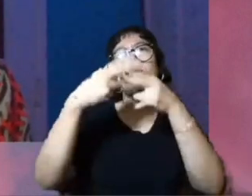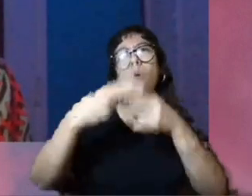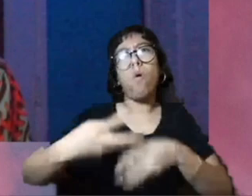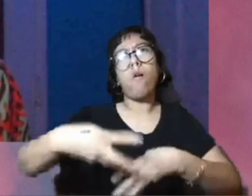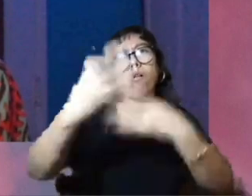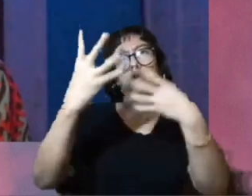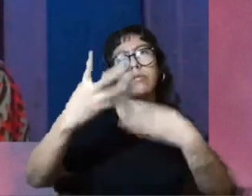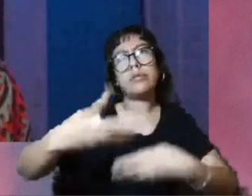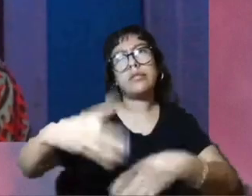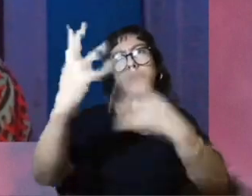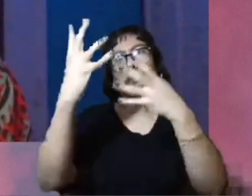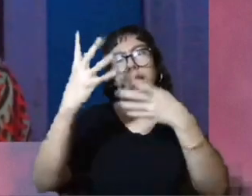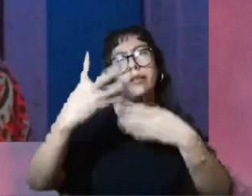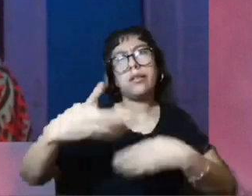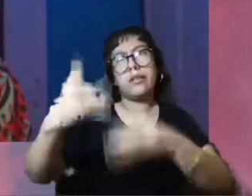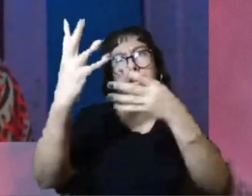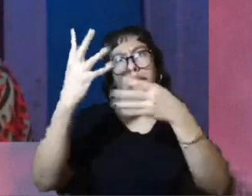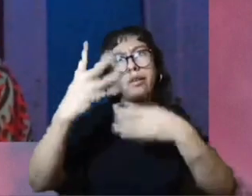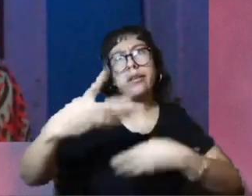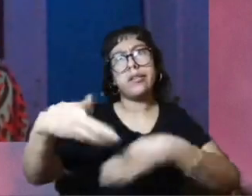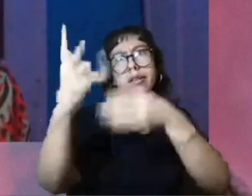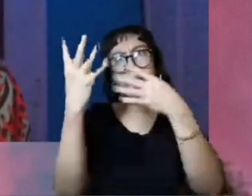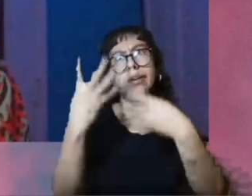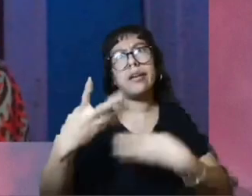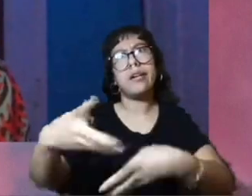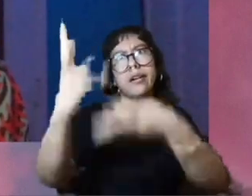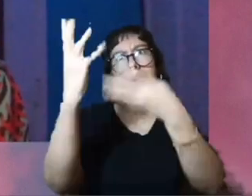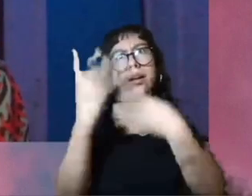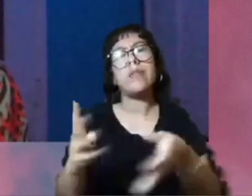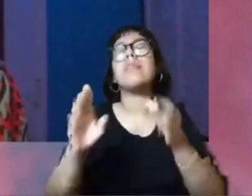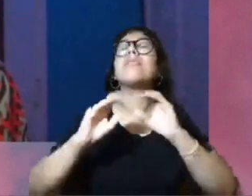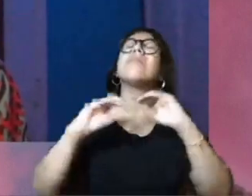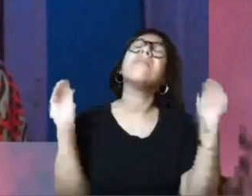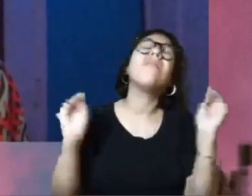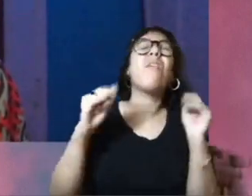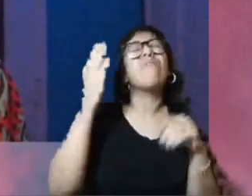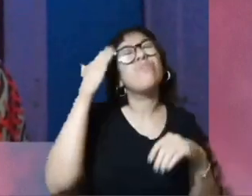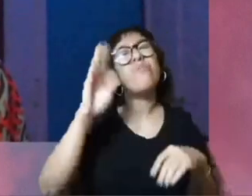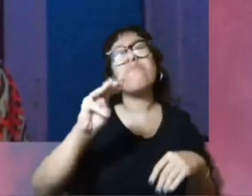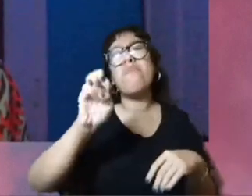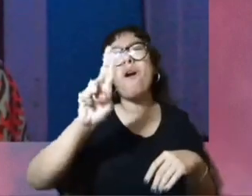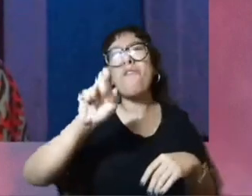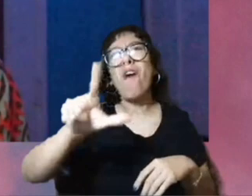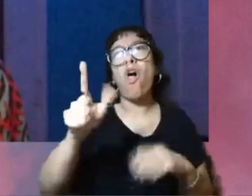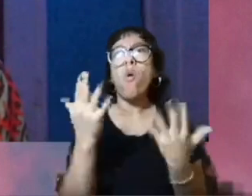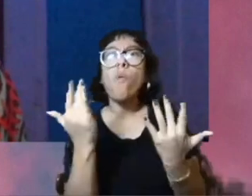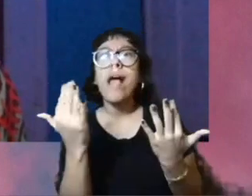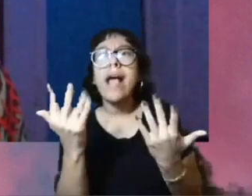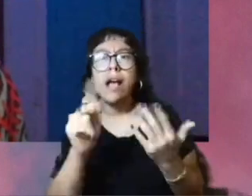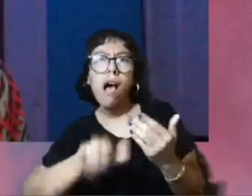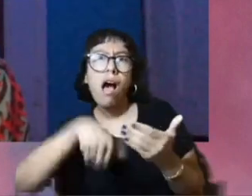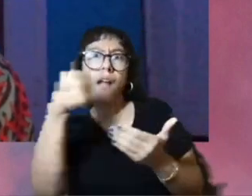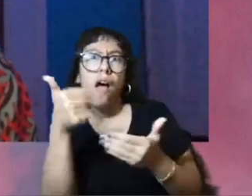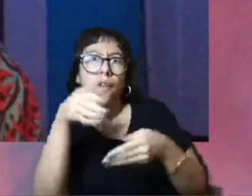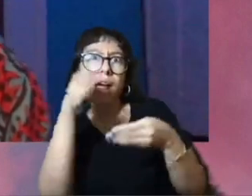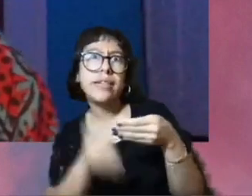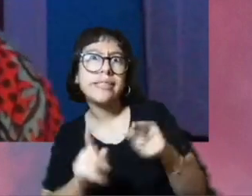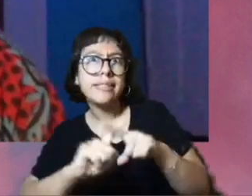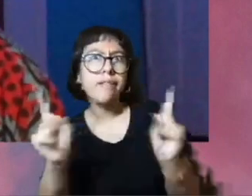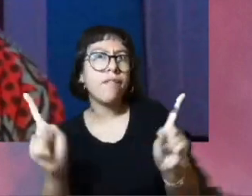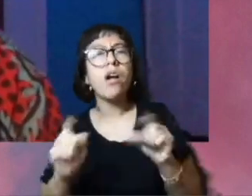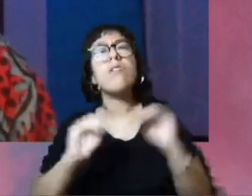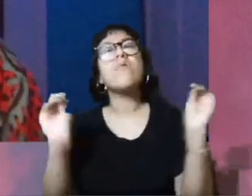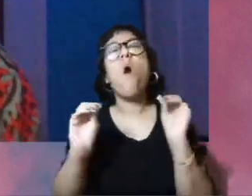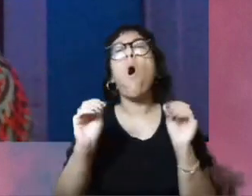roll and roll. And for the love of God, please no Marvel-type post-credit scenes and no sequels.